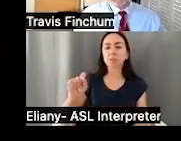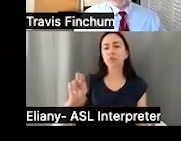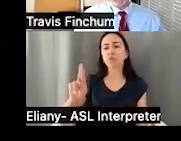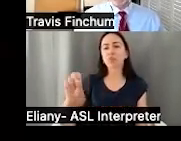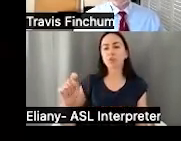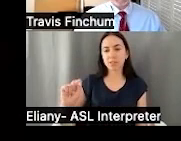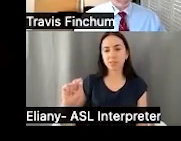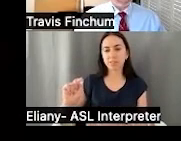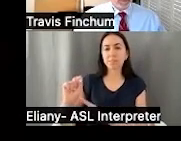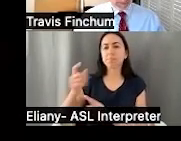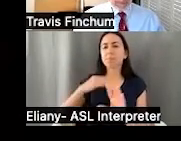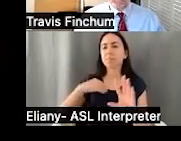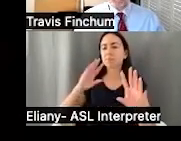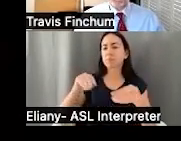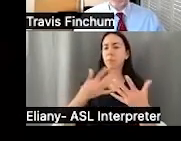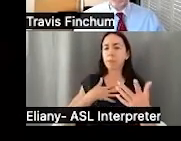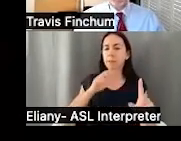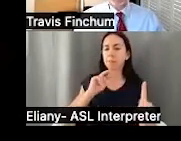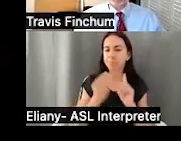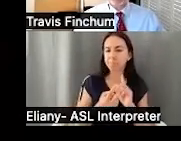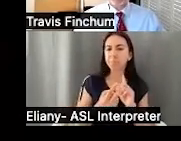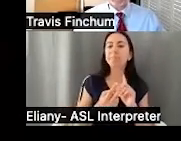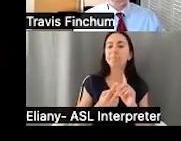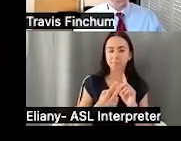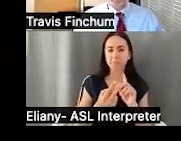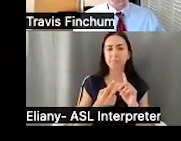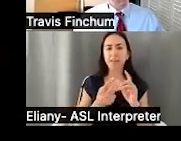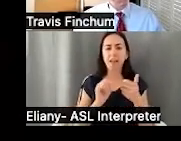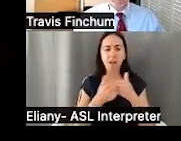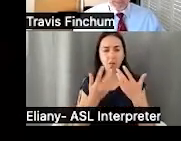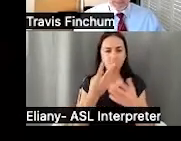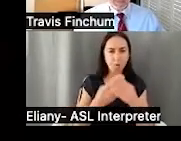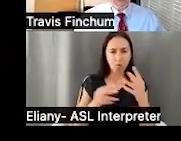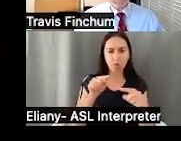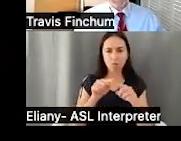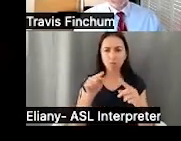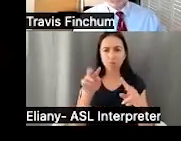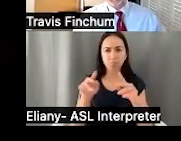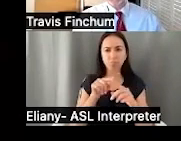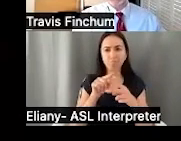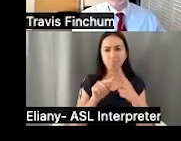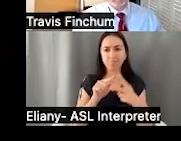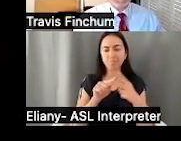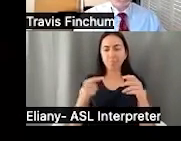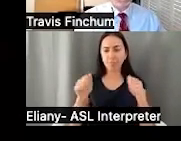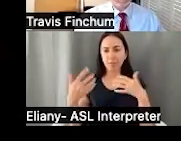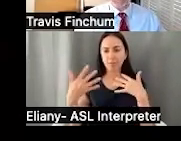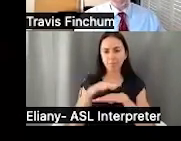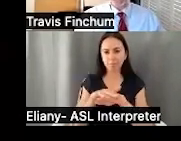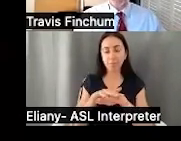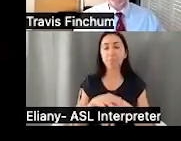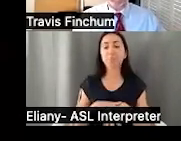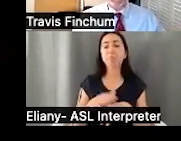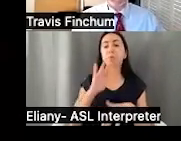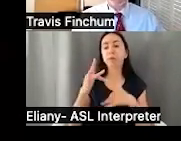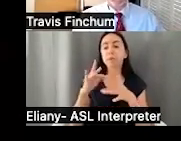kind of give you my perspective on how they kind of mesh and how they can work with Able accounts. We'll touch on a few other